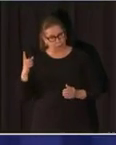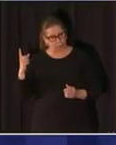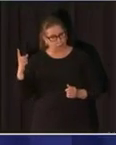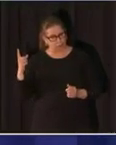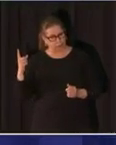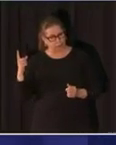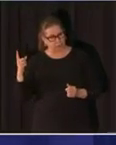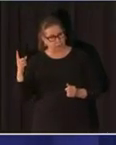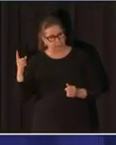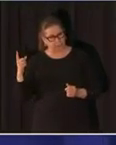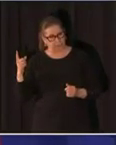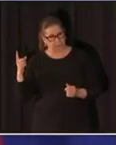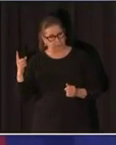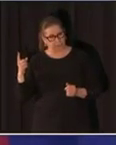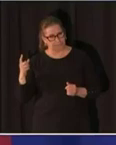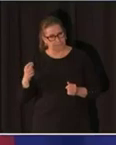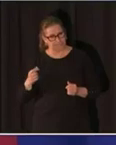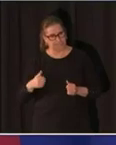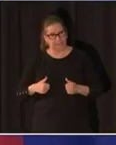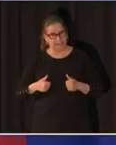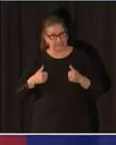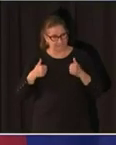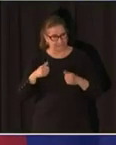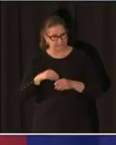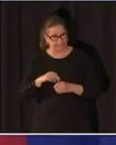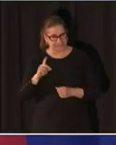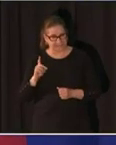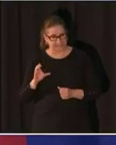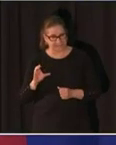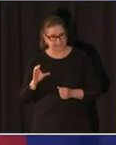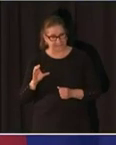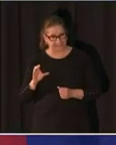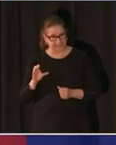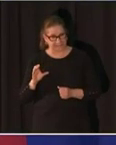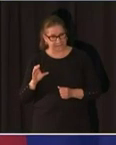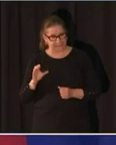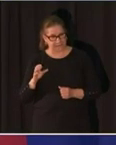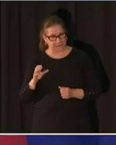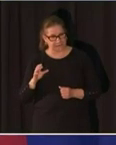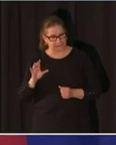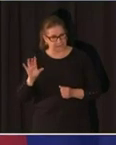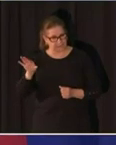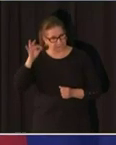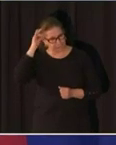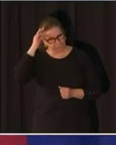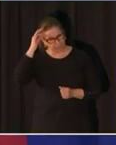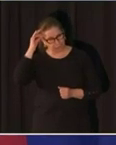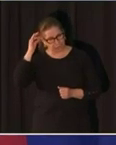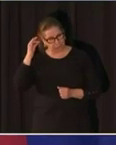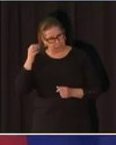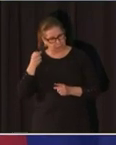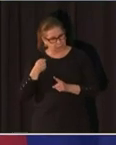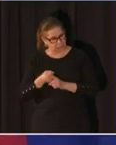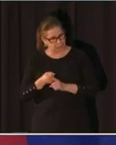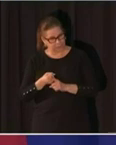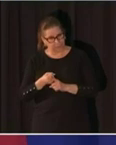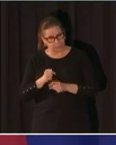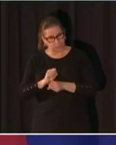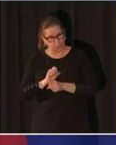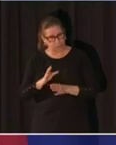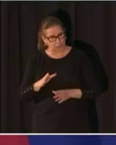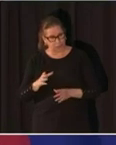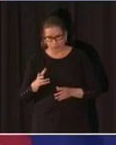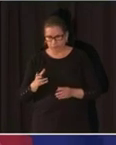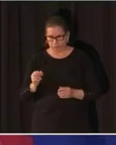hearing the federal government is being impacted, considering how many residents are federal? Give me the last part of that question